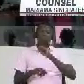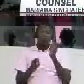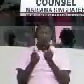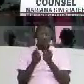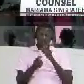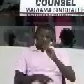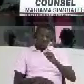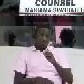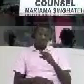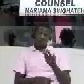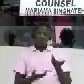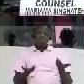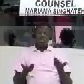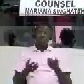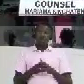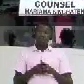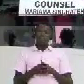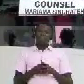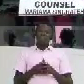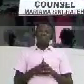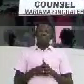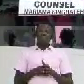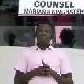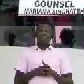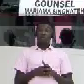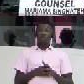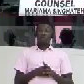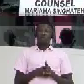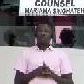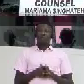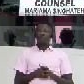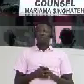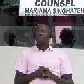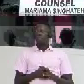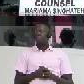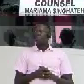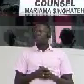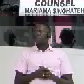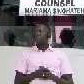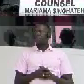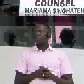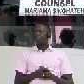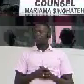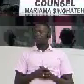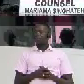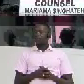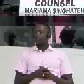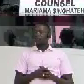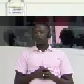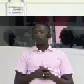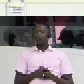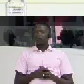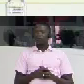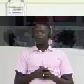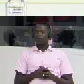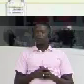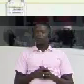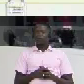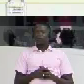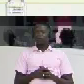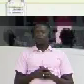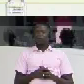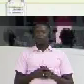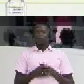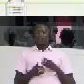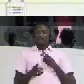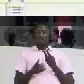ne war ngeen koo yar war ngeen koo daan kan moo dee faral di def yar boobu noonu. ok yar bi dafa am ñaari